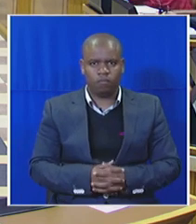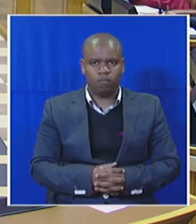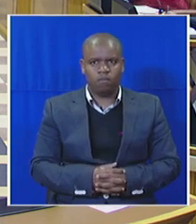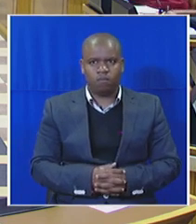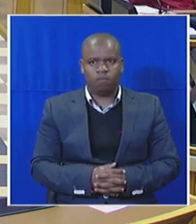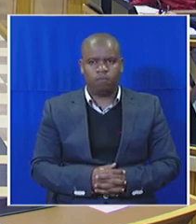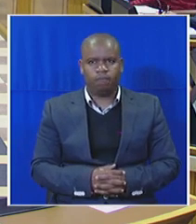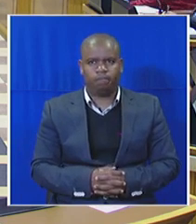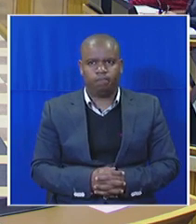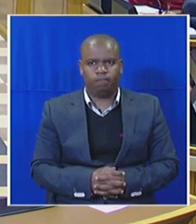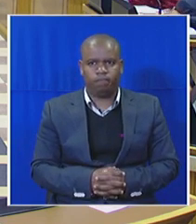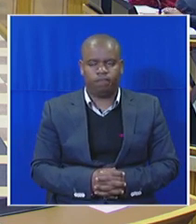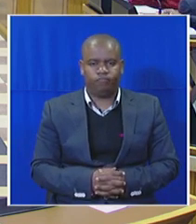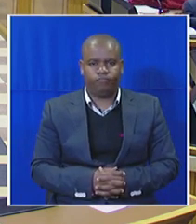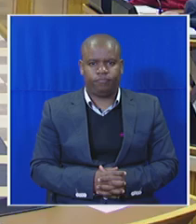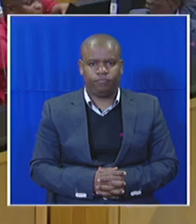Mr. President,